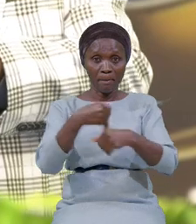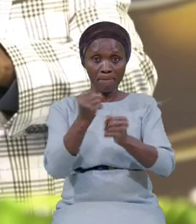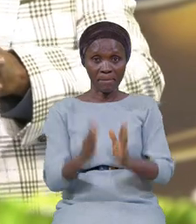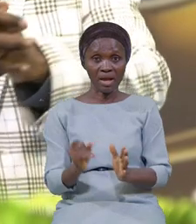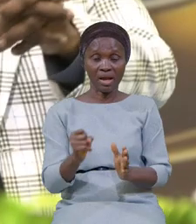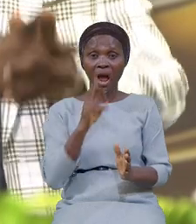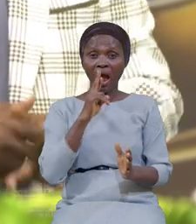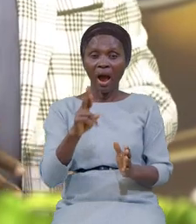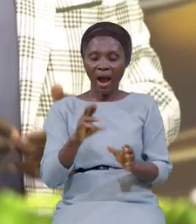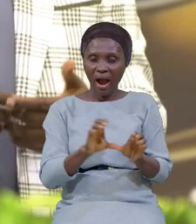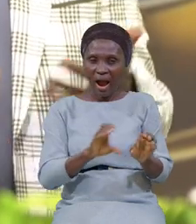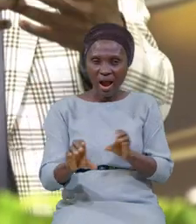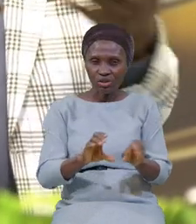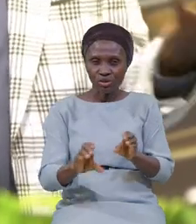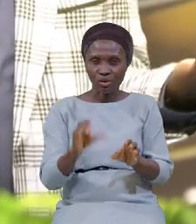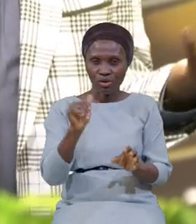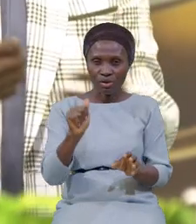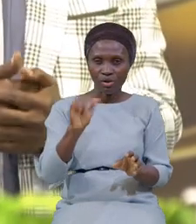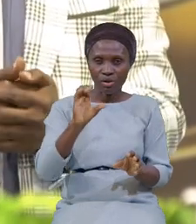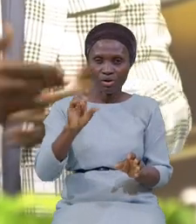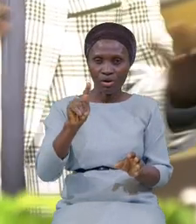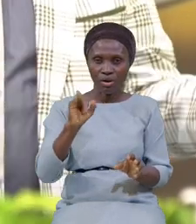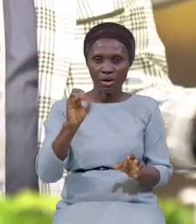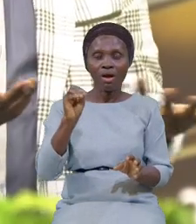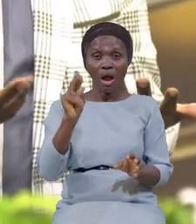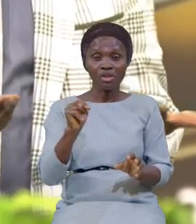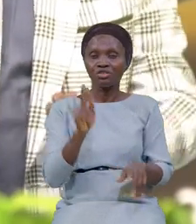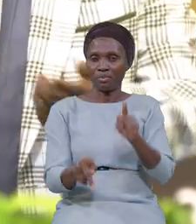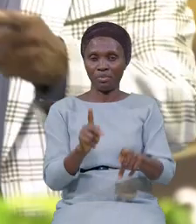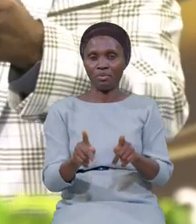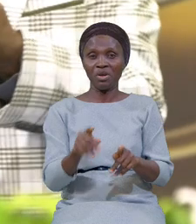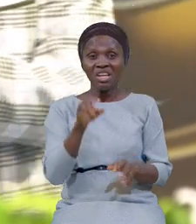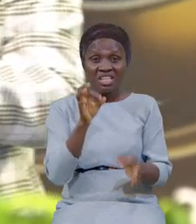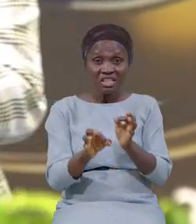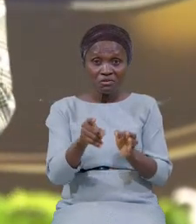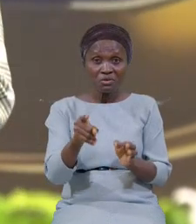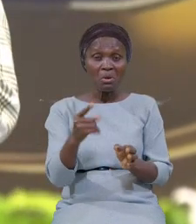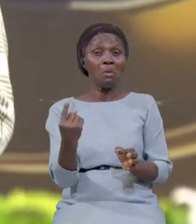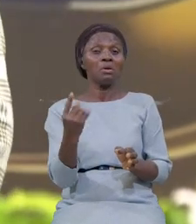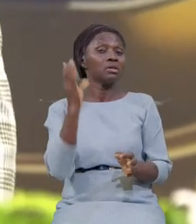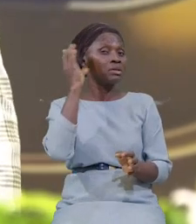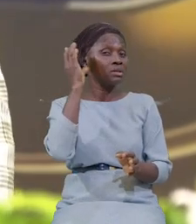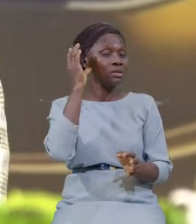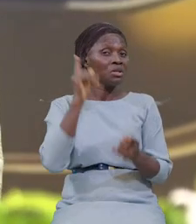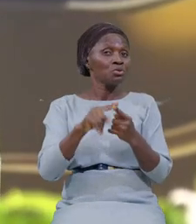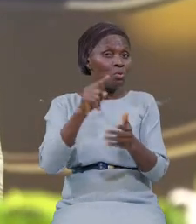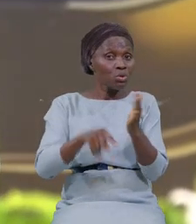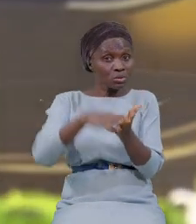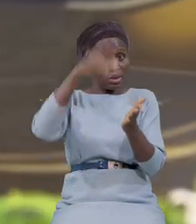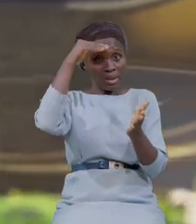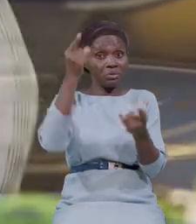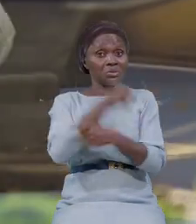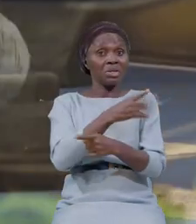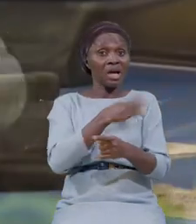people. If you just listen to what you have heard today, and you don't go and make a